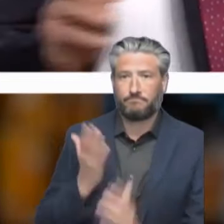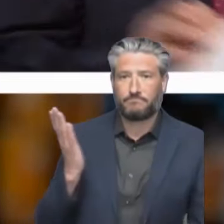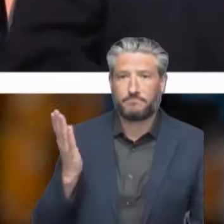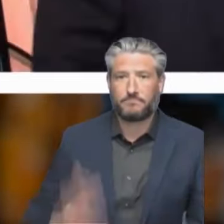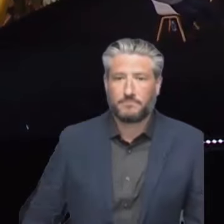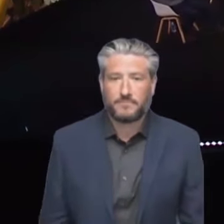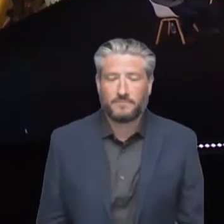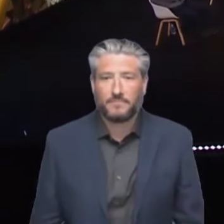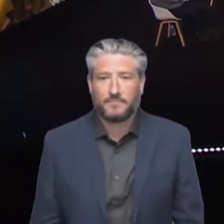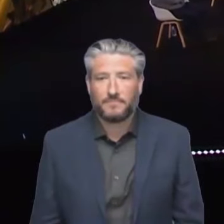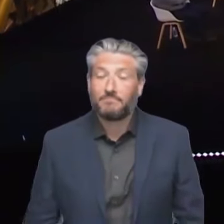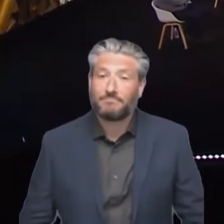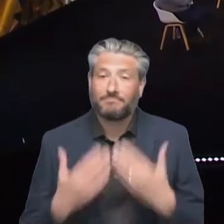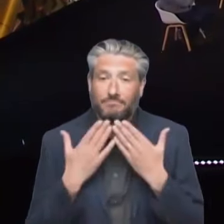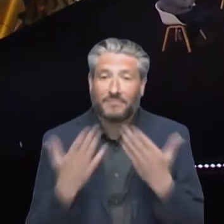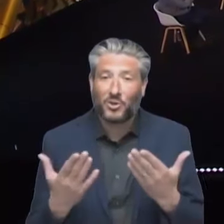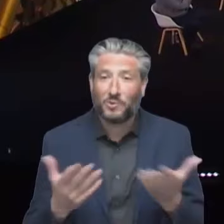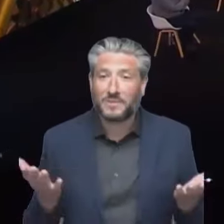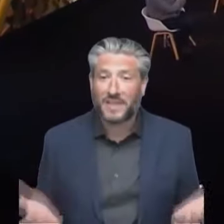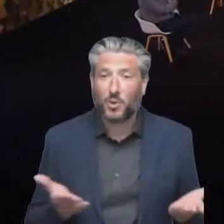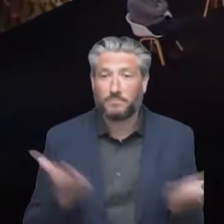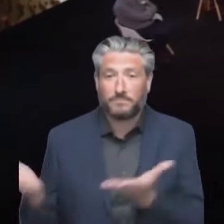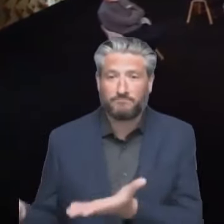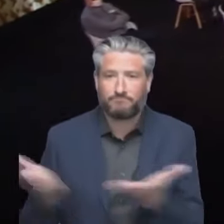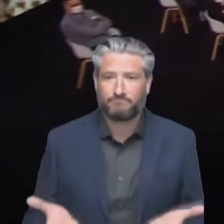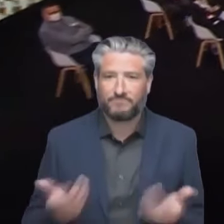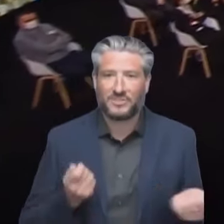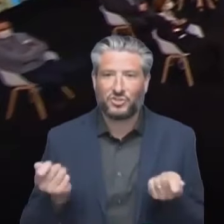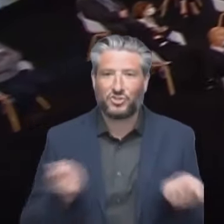Thank you, and I will hand the floor now back to the chairman.